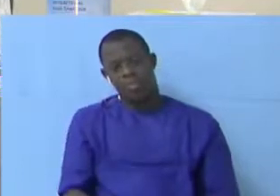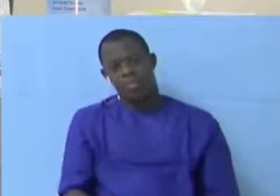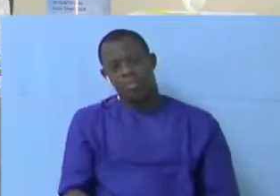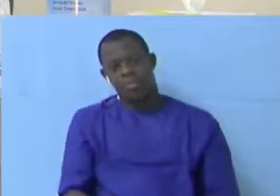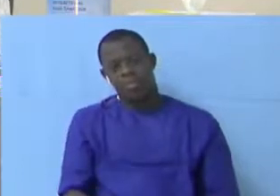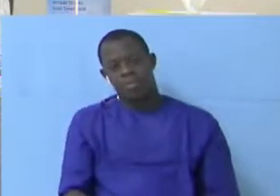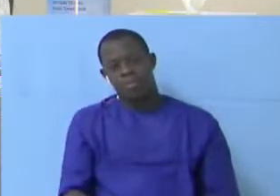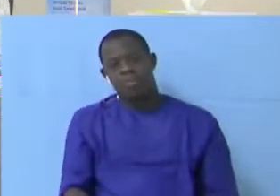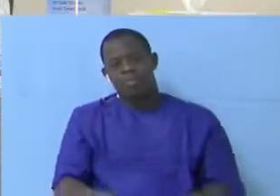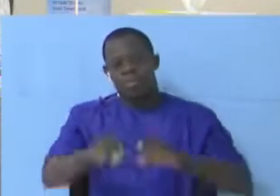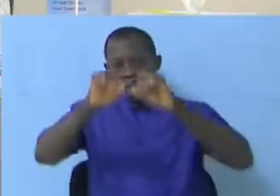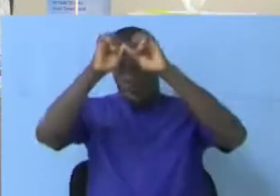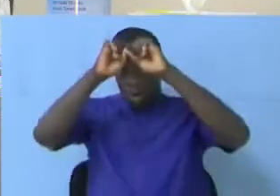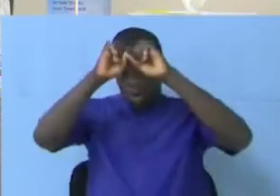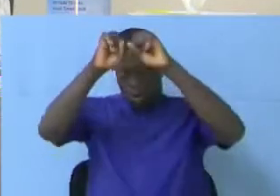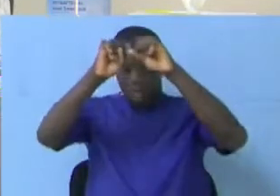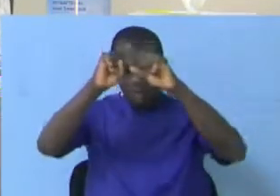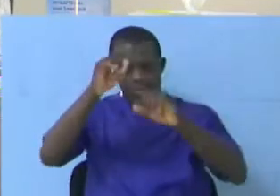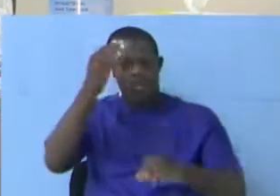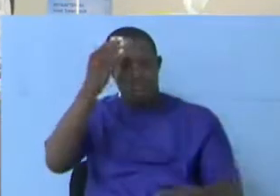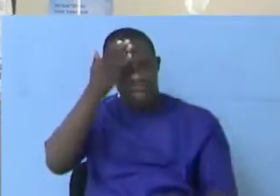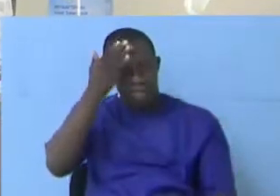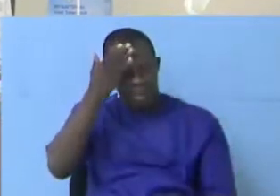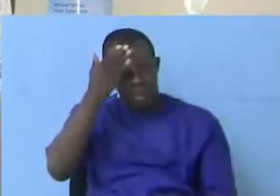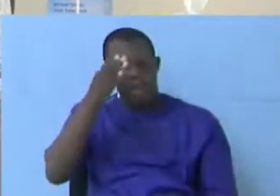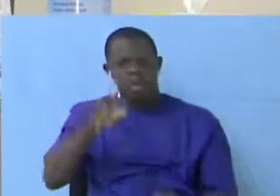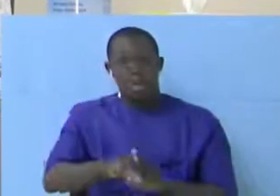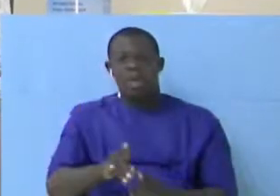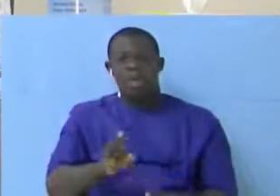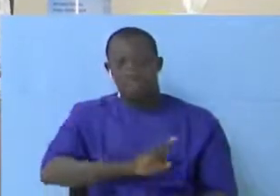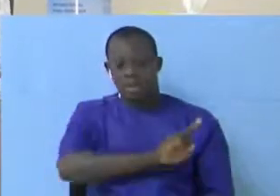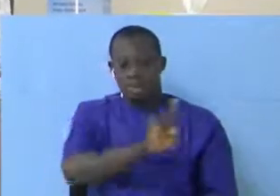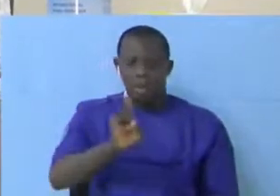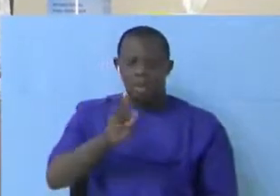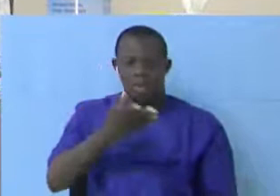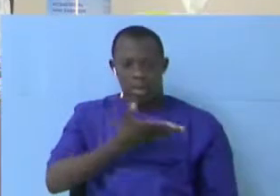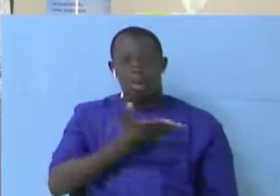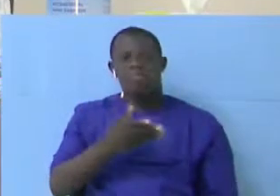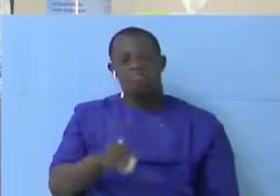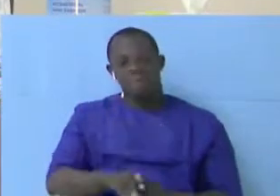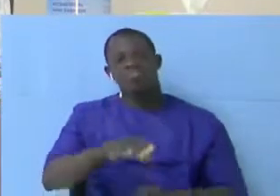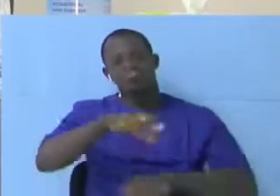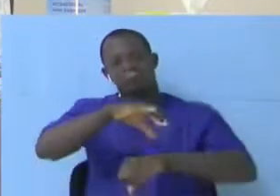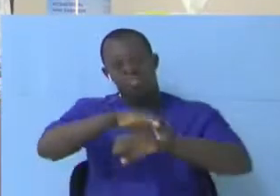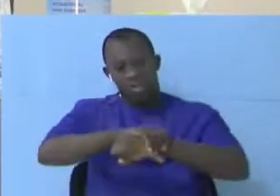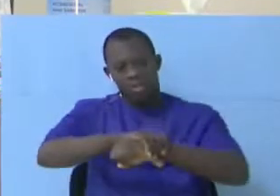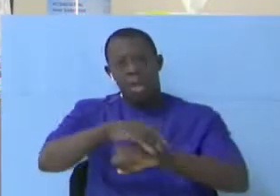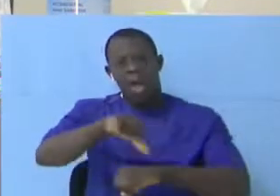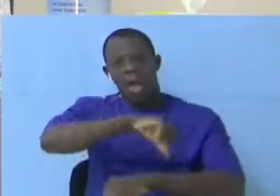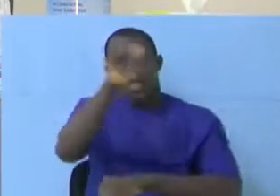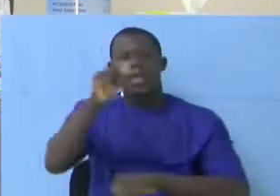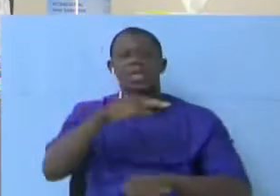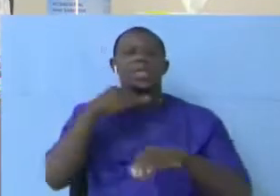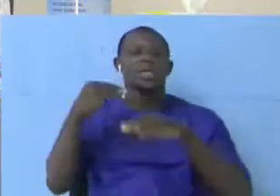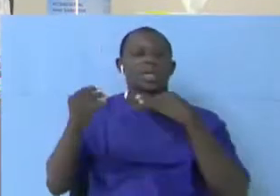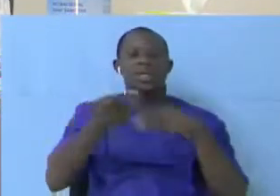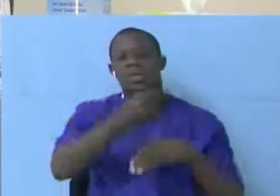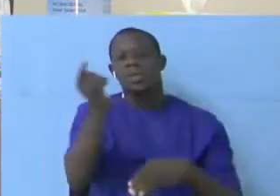the government knew that they had captured and killed these people.